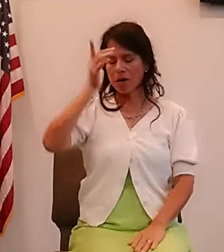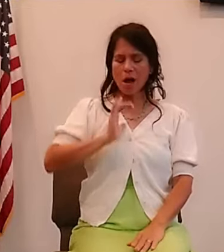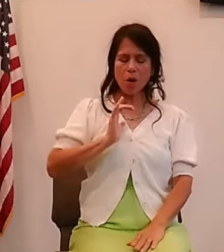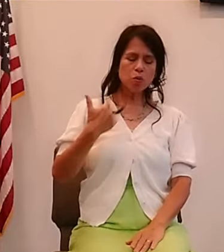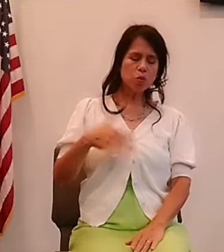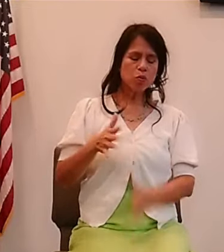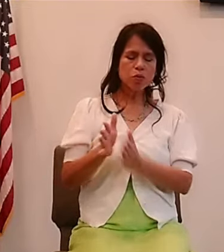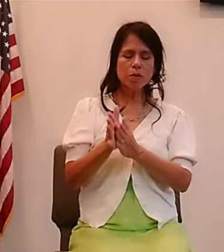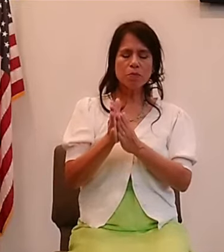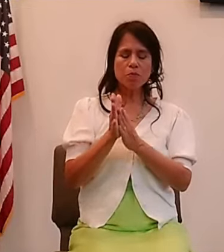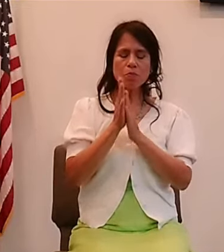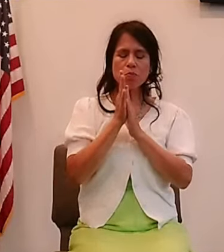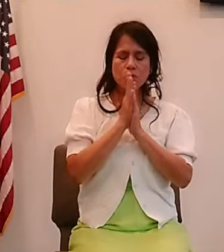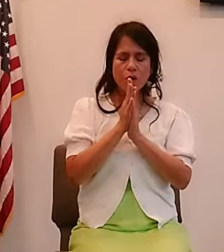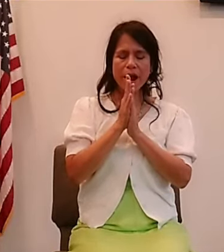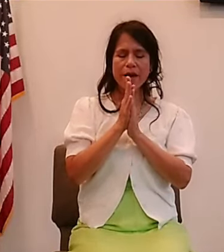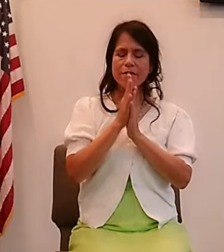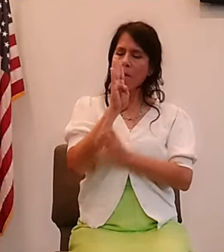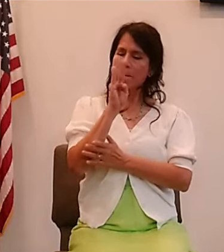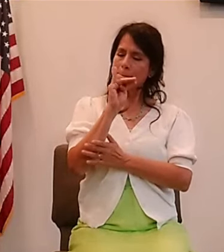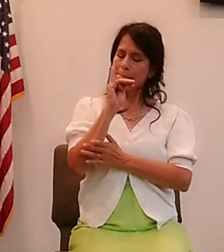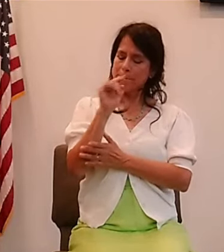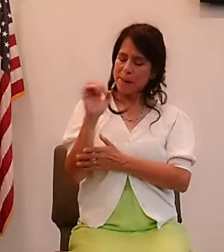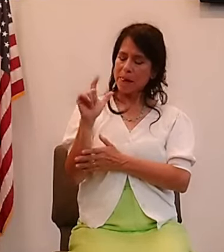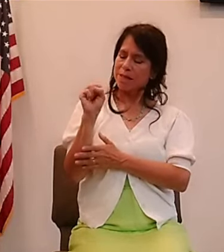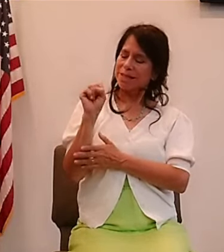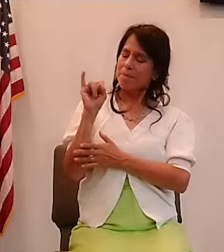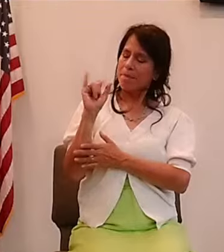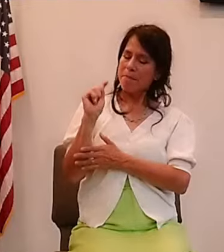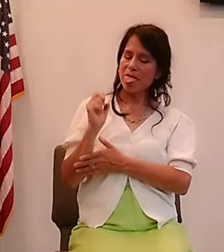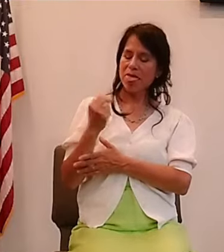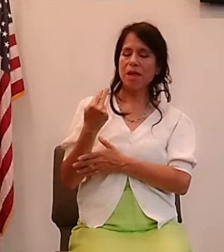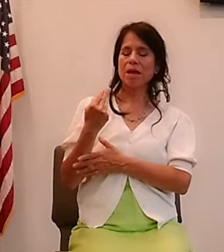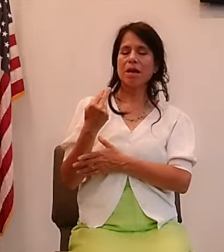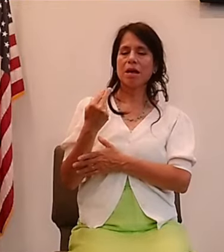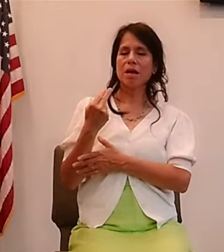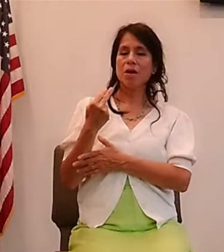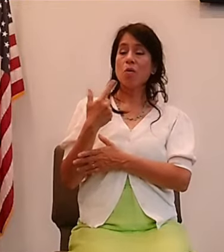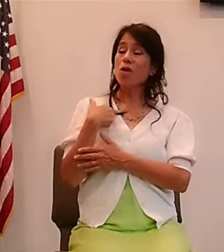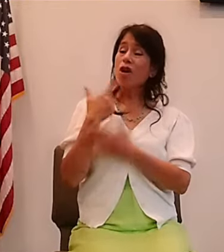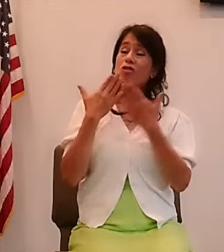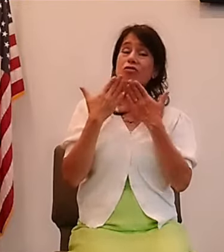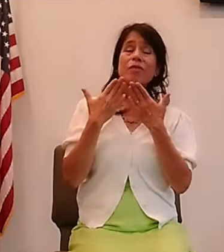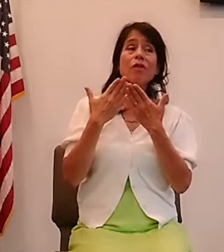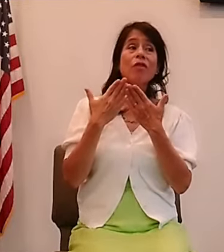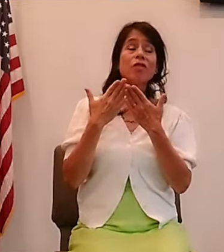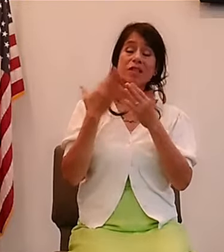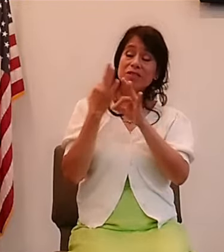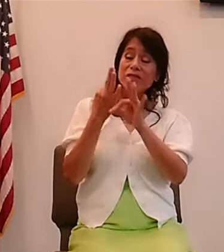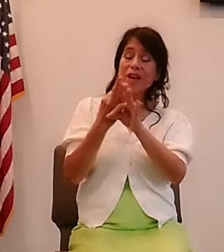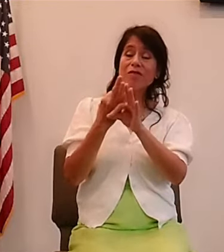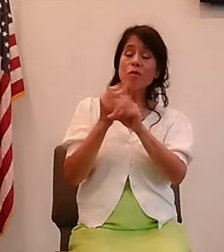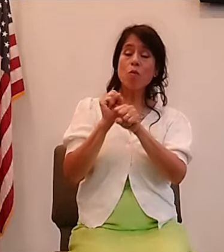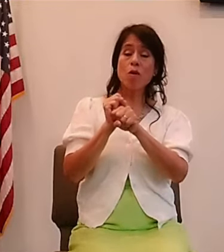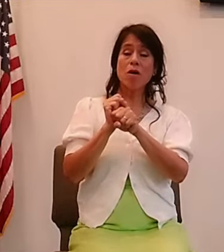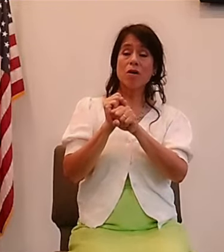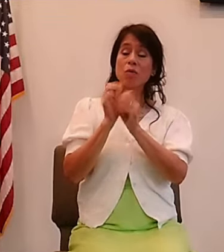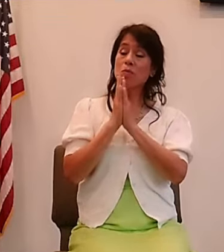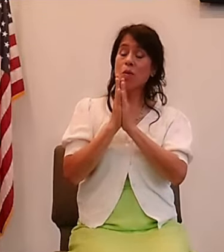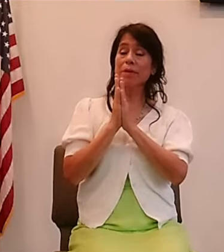do pray for Pastor Bill Smith. We are grateful for his faithful efforts on our behalf. We pray that you